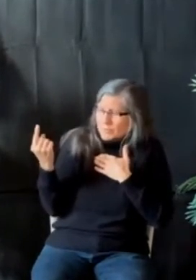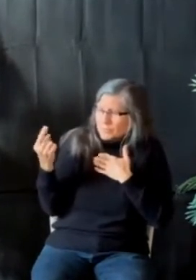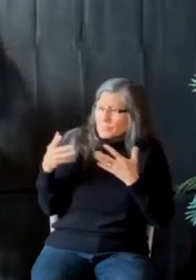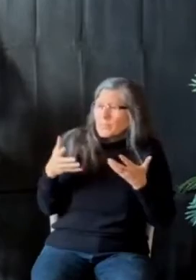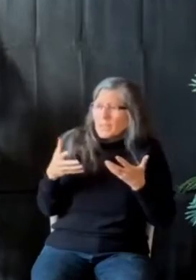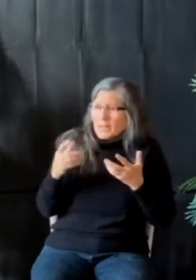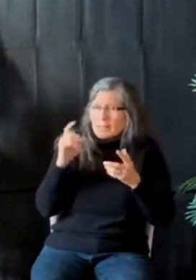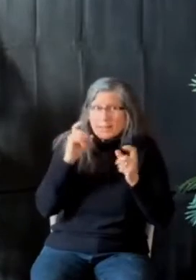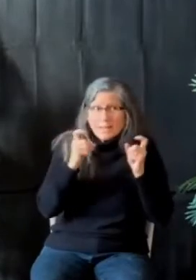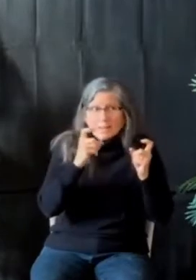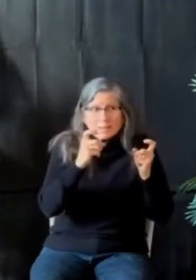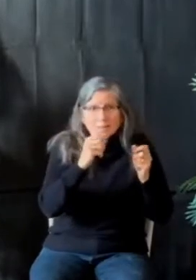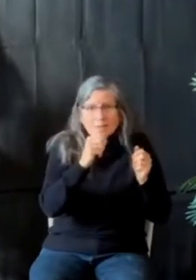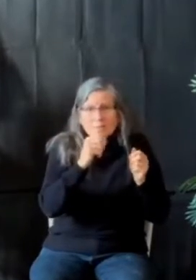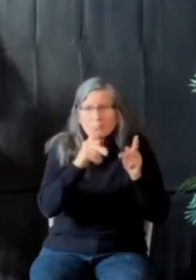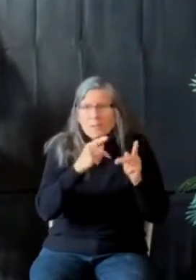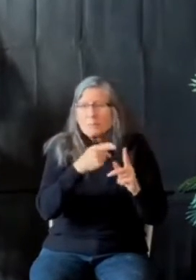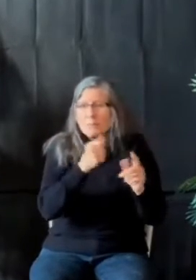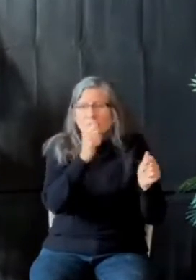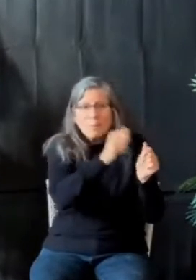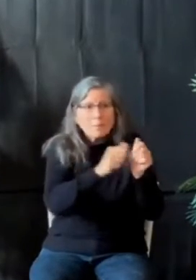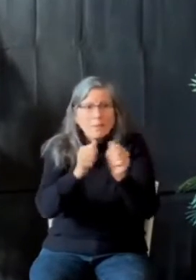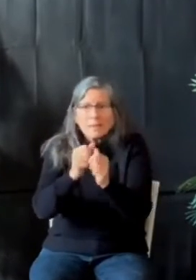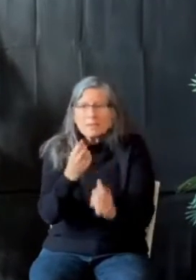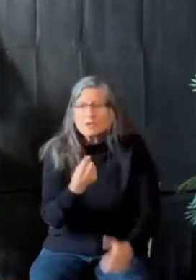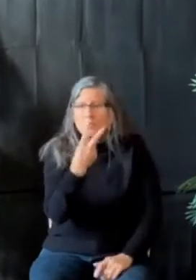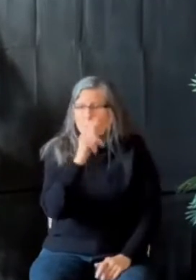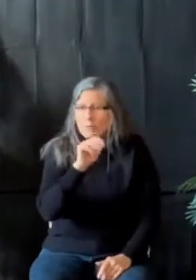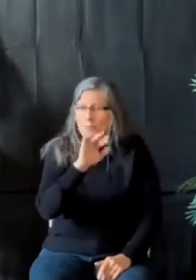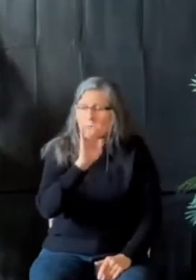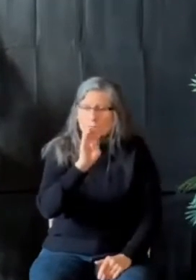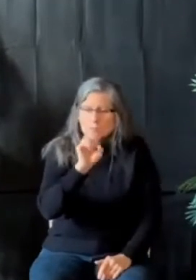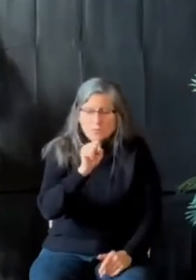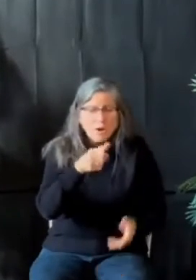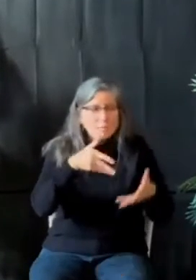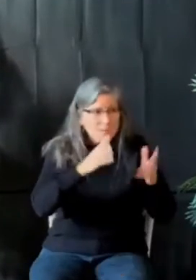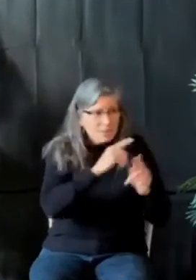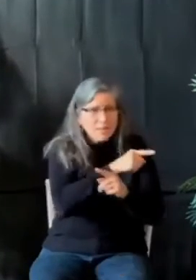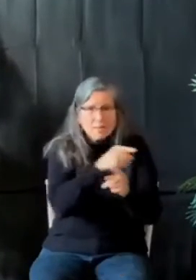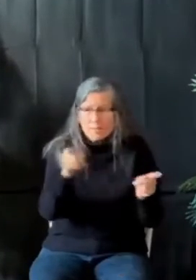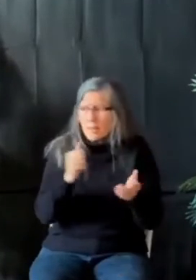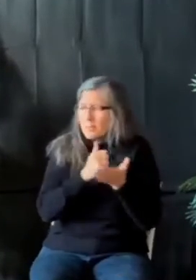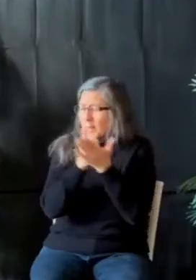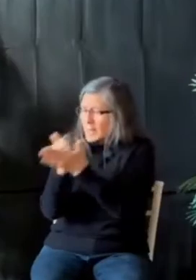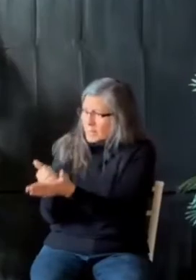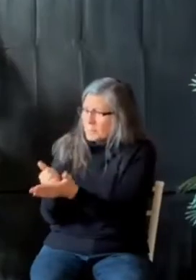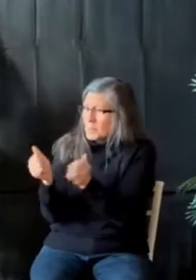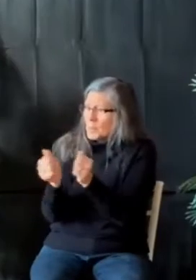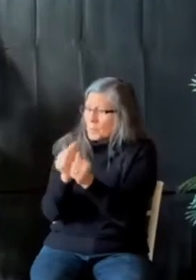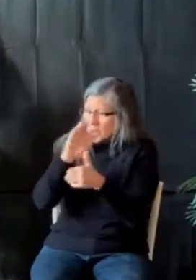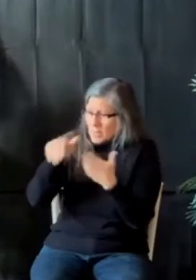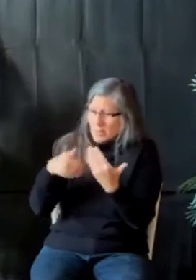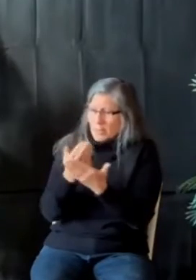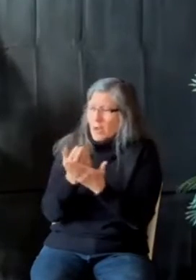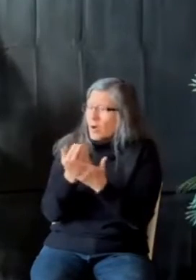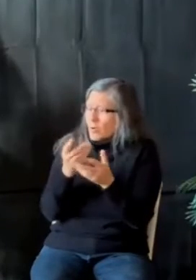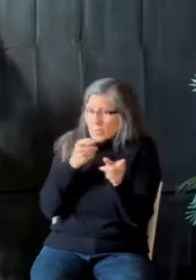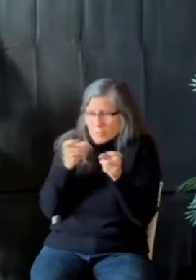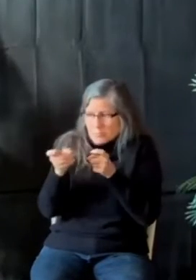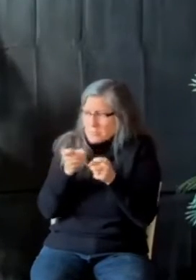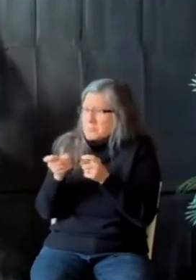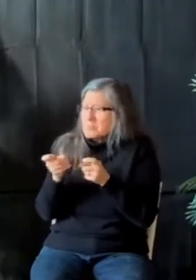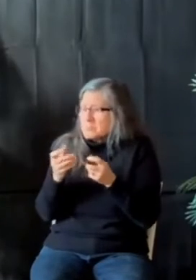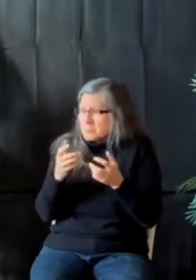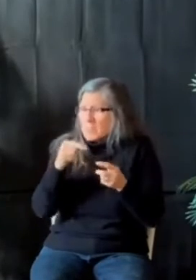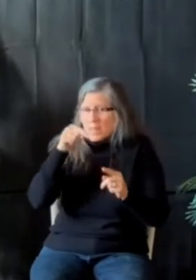get people from each of the 12 tribes and we'll let them help you with all of the management